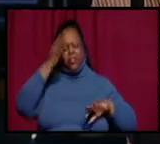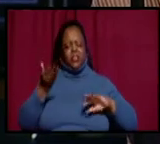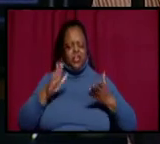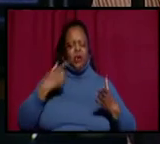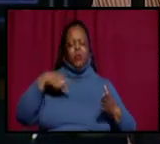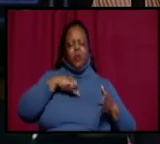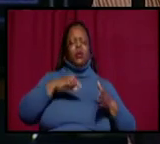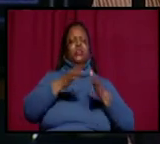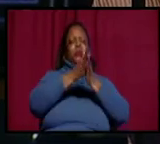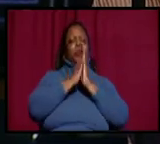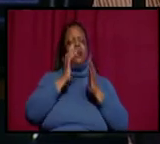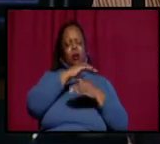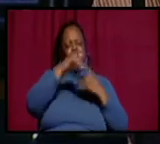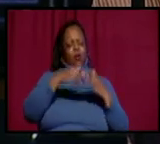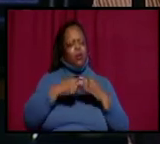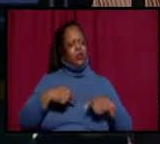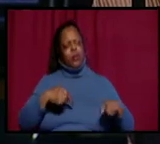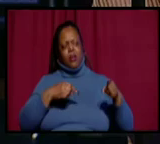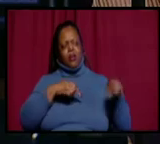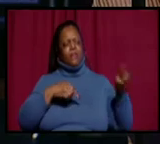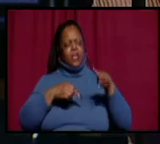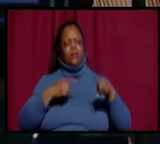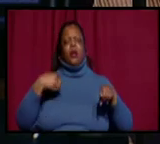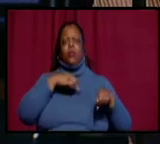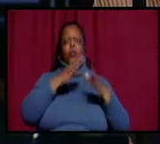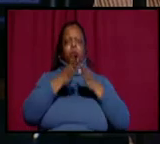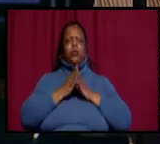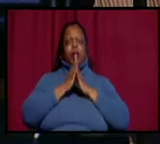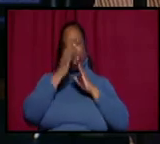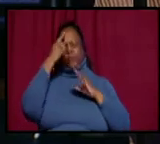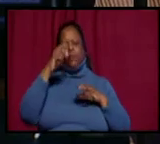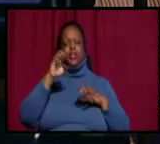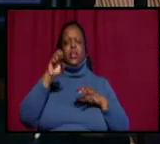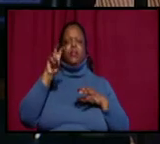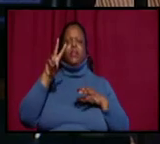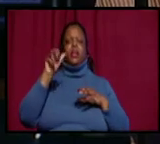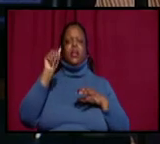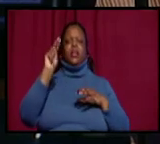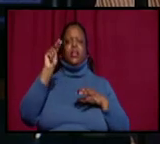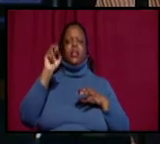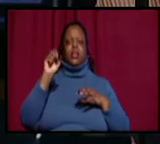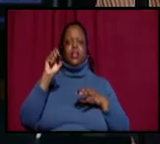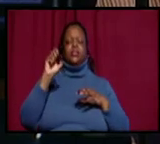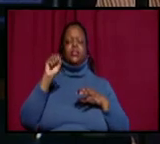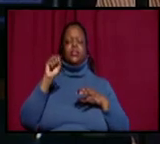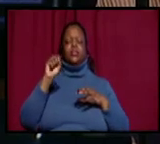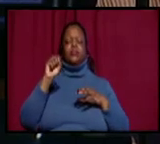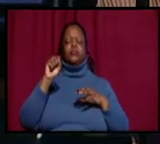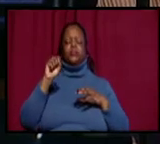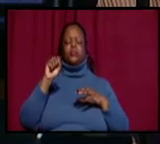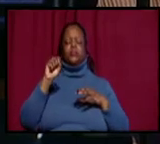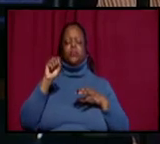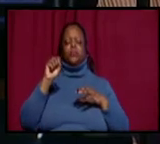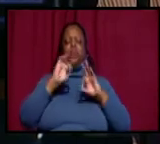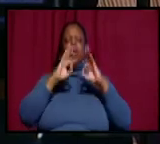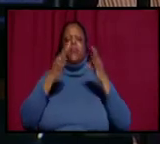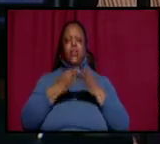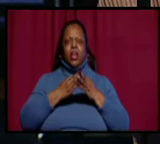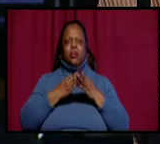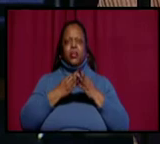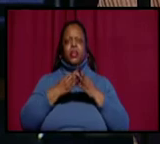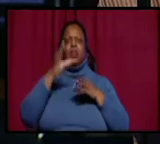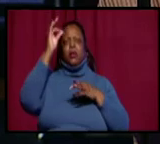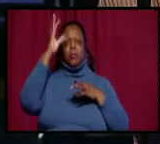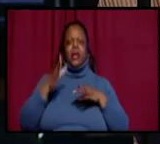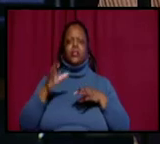We're especially praying for the family, the Evans family. Pastor Clay Evans passed away in December, I believe it was,